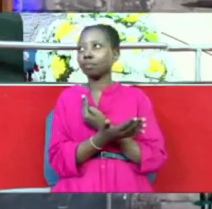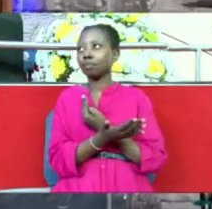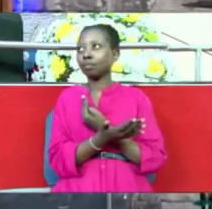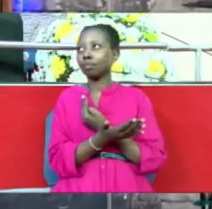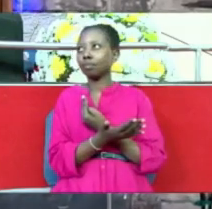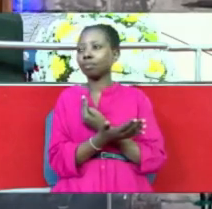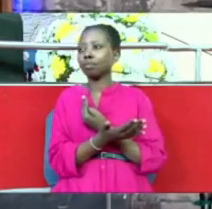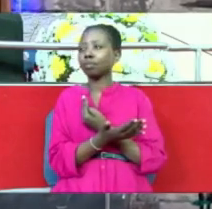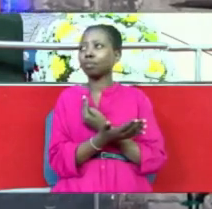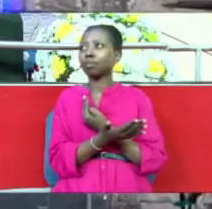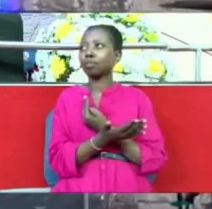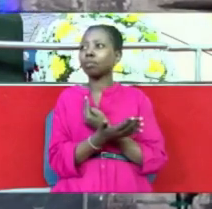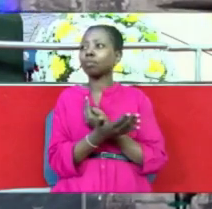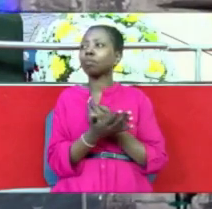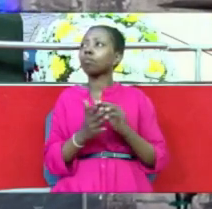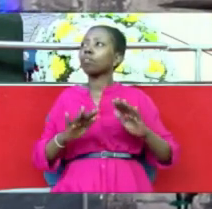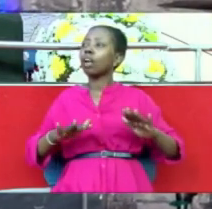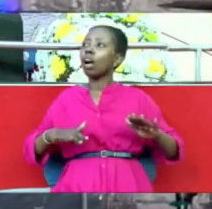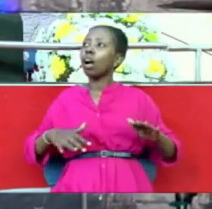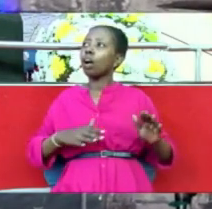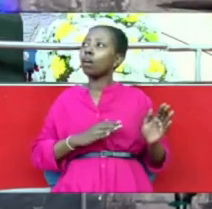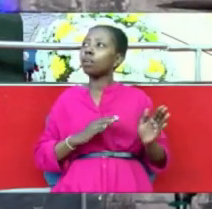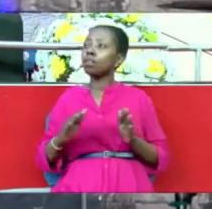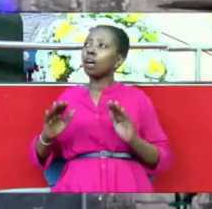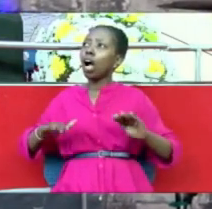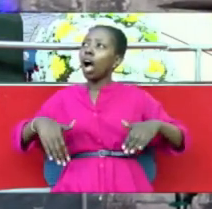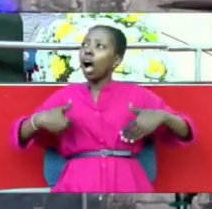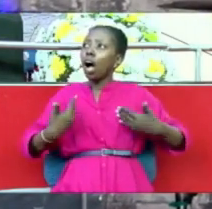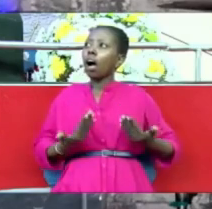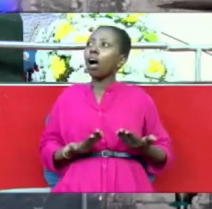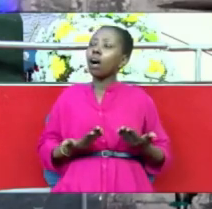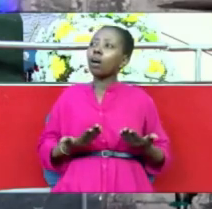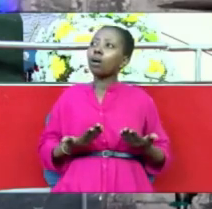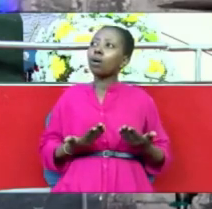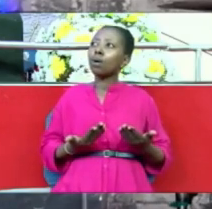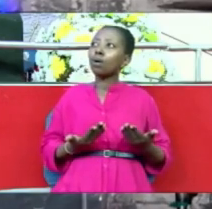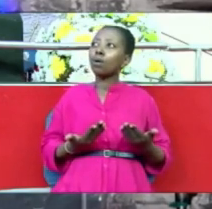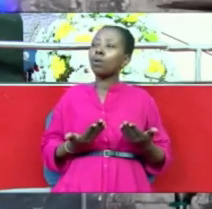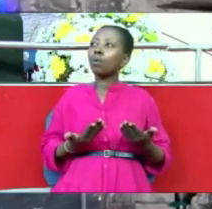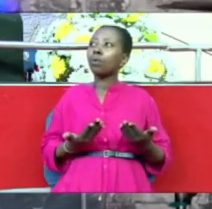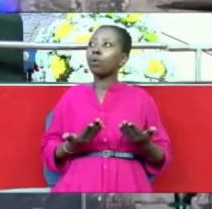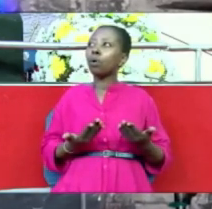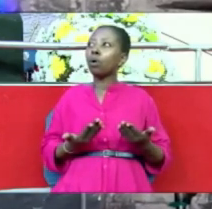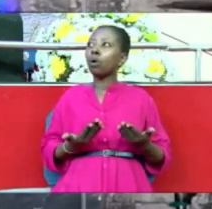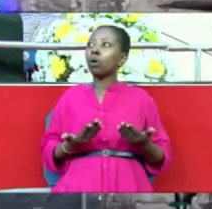How do I enlarge myself? Develop some hatred of smallness.